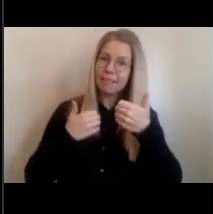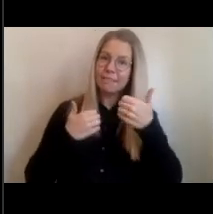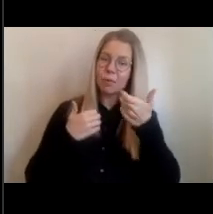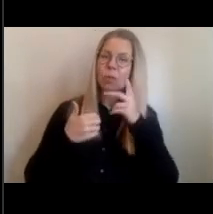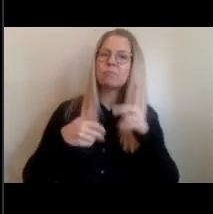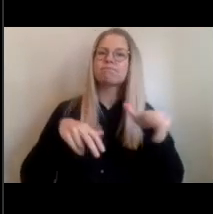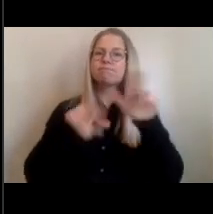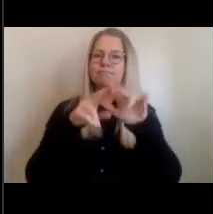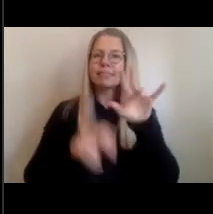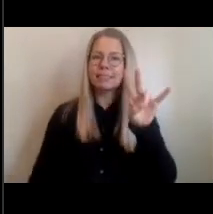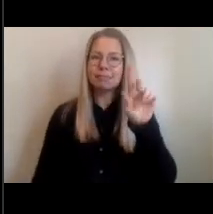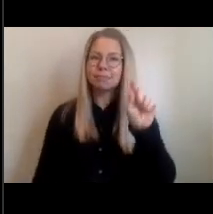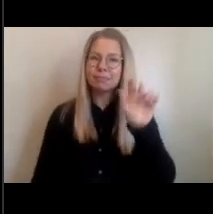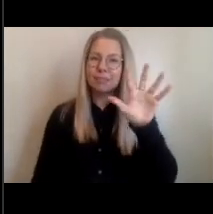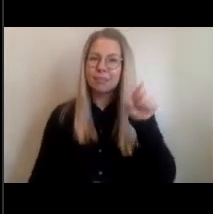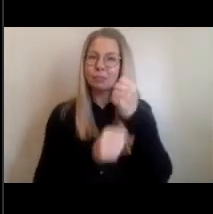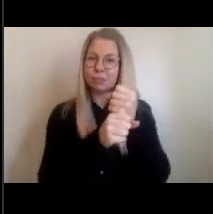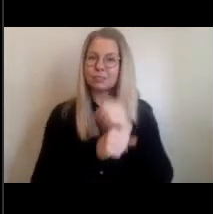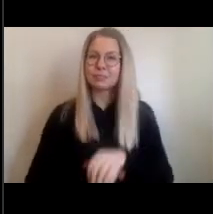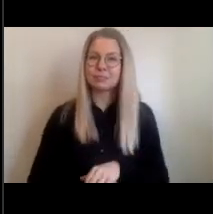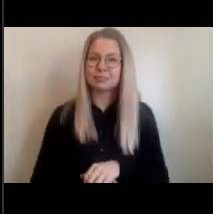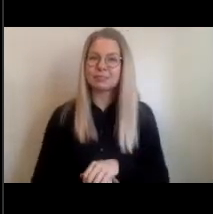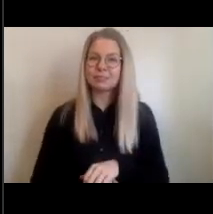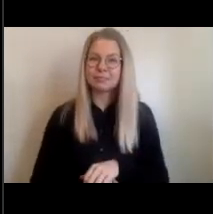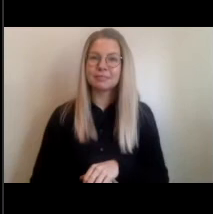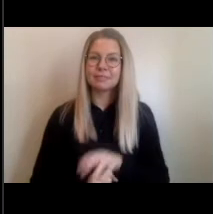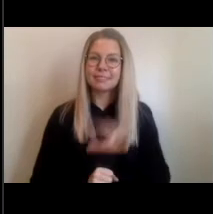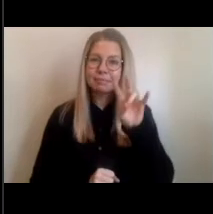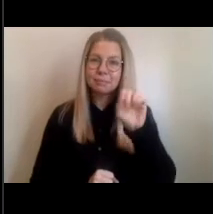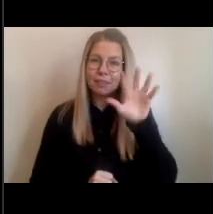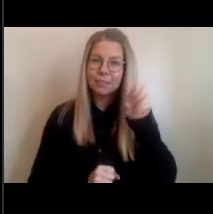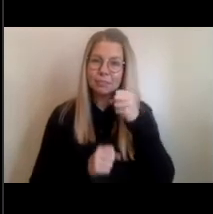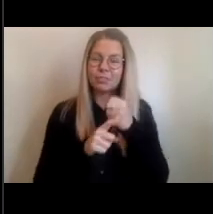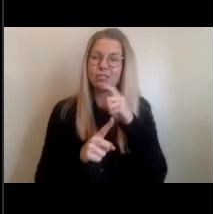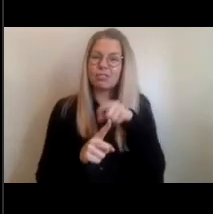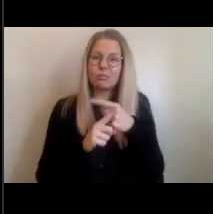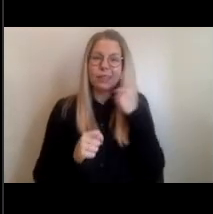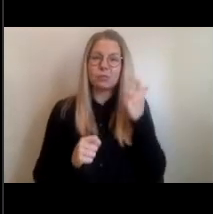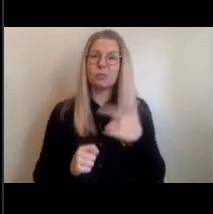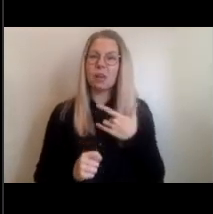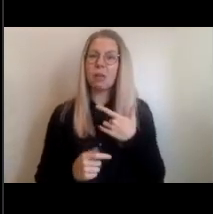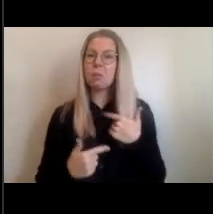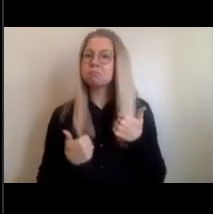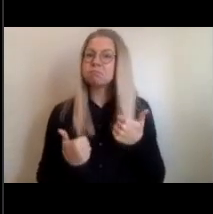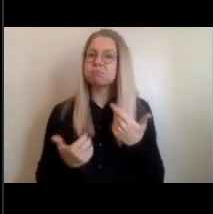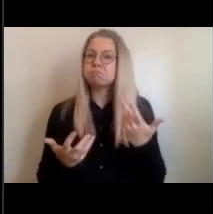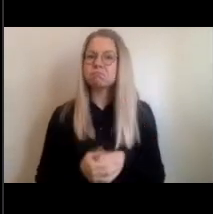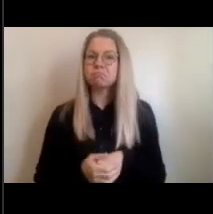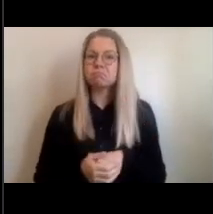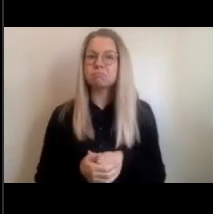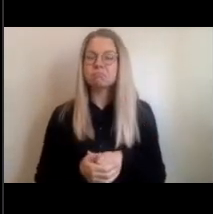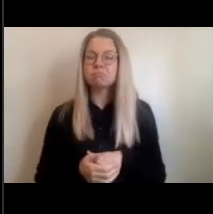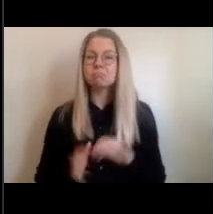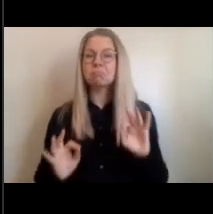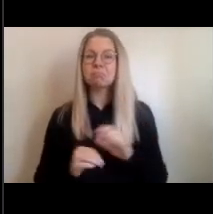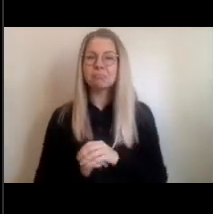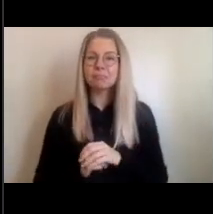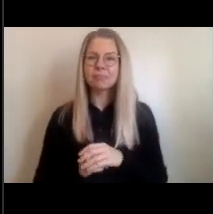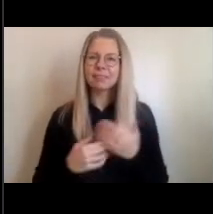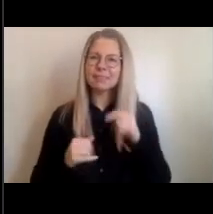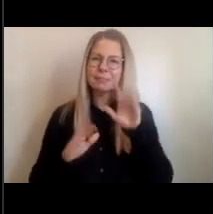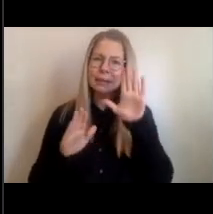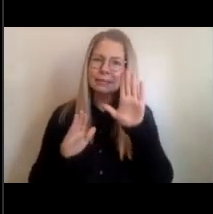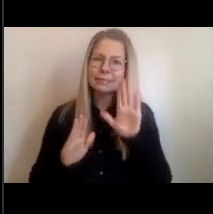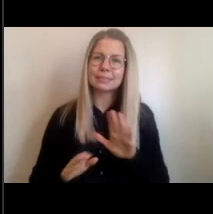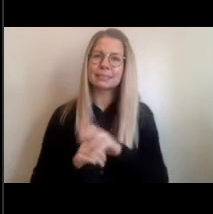7.5 years simply because you thought that you'd aged well. It's incredible. Doesn't it really show the power of the